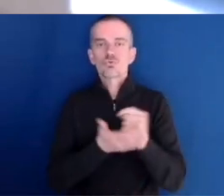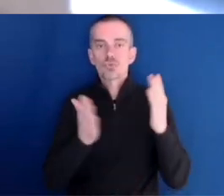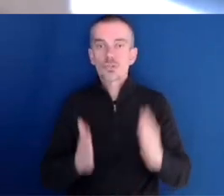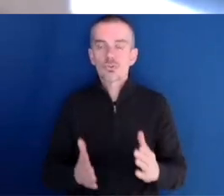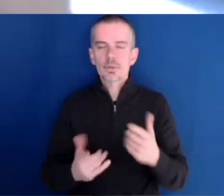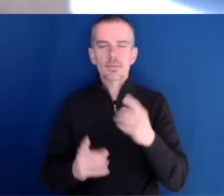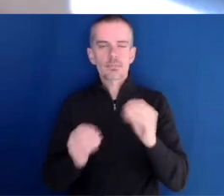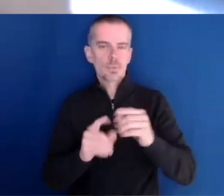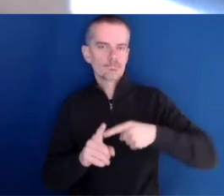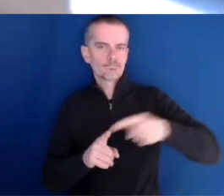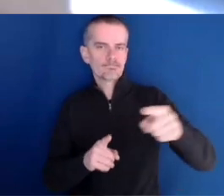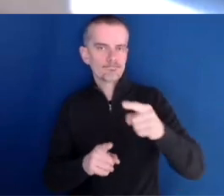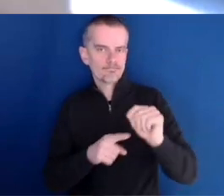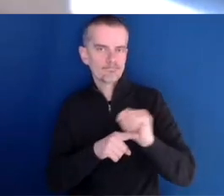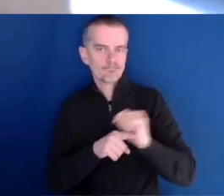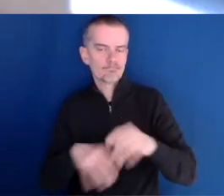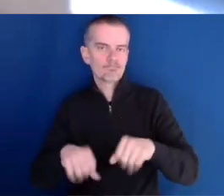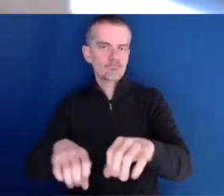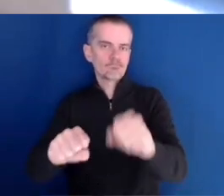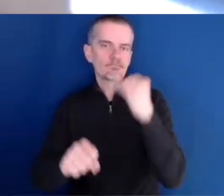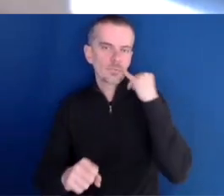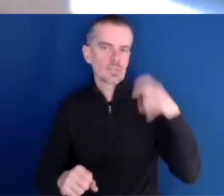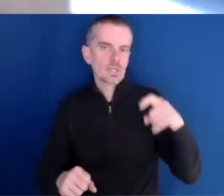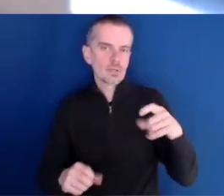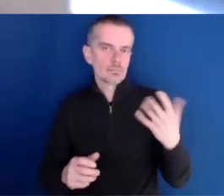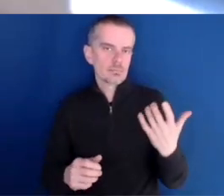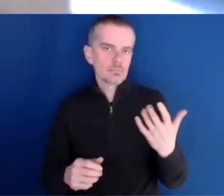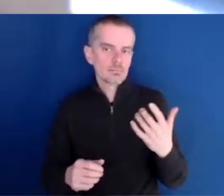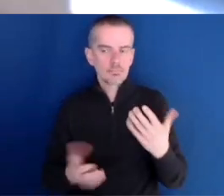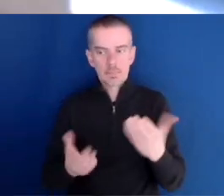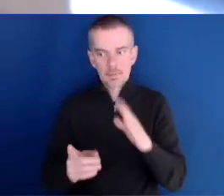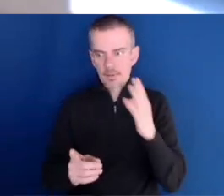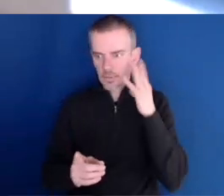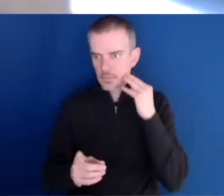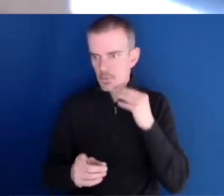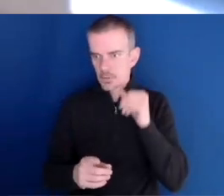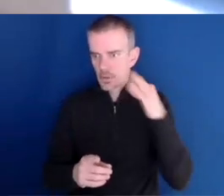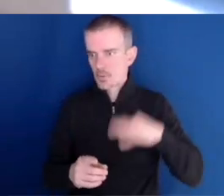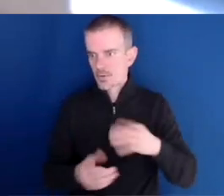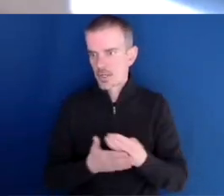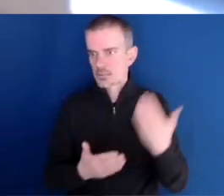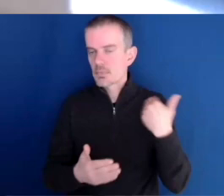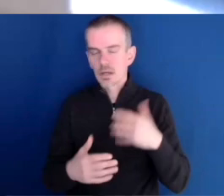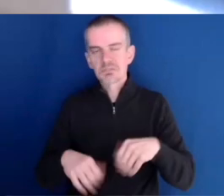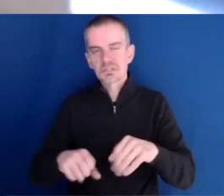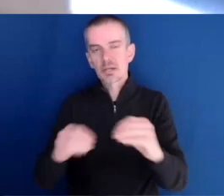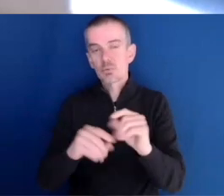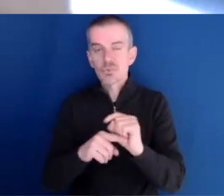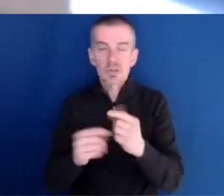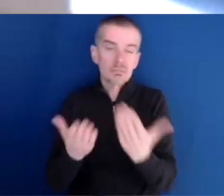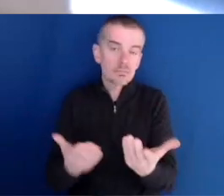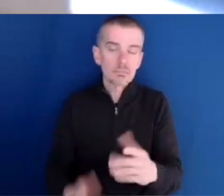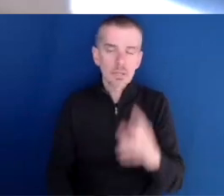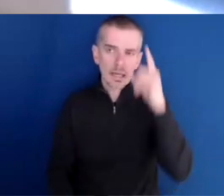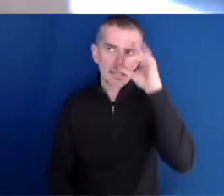more specialized training if that's needed, if they haven't dealt with nonprofit finances in the past. So yeah, I think